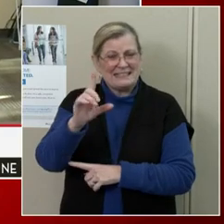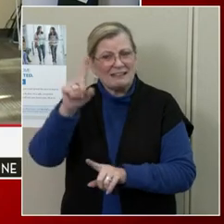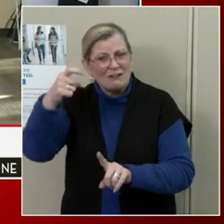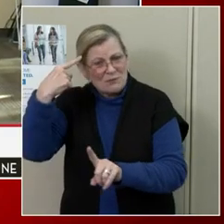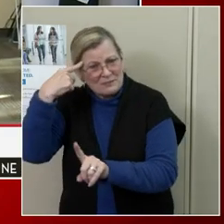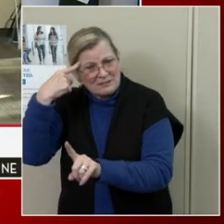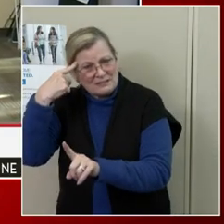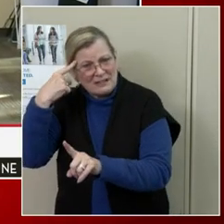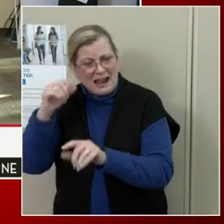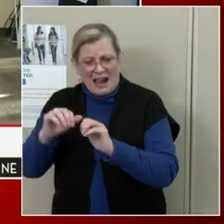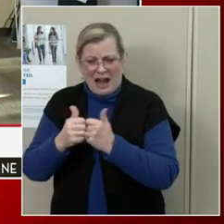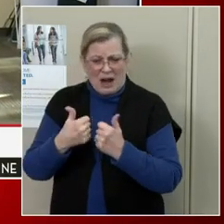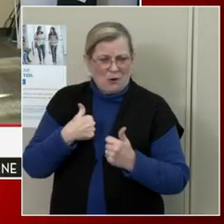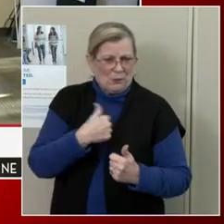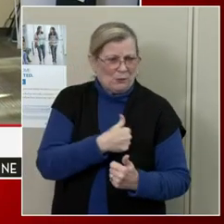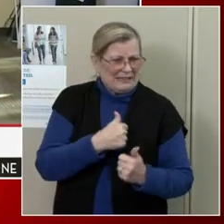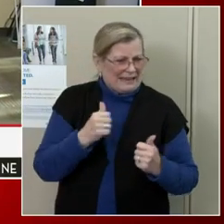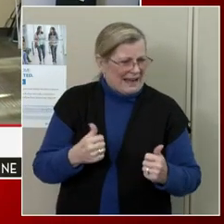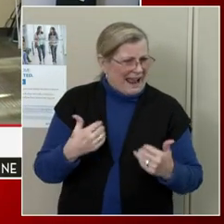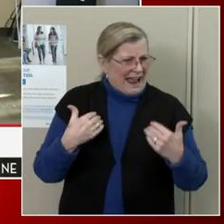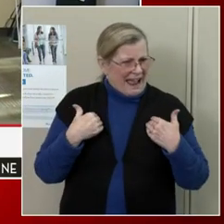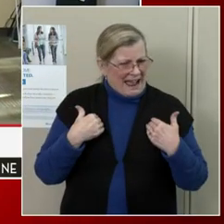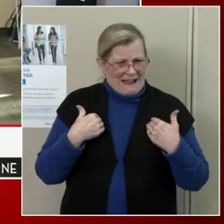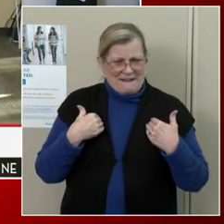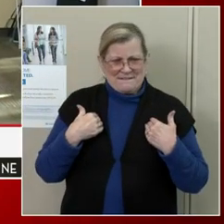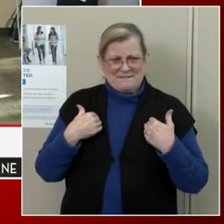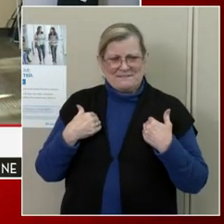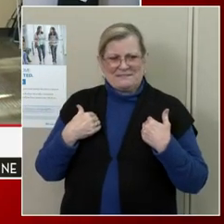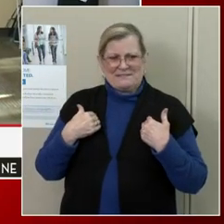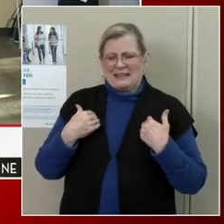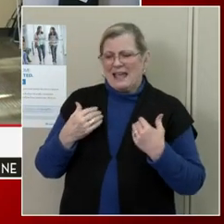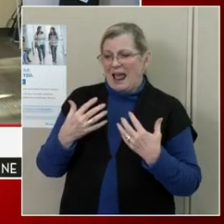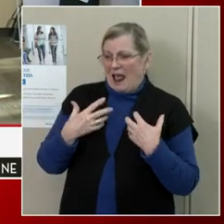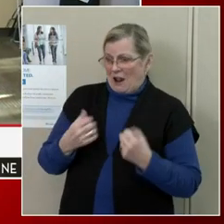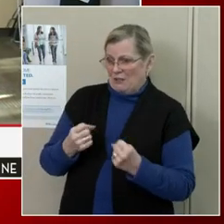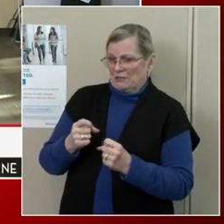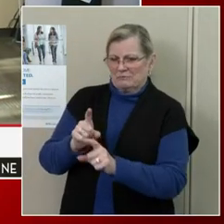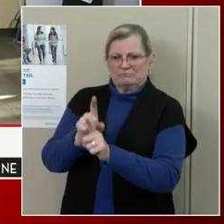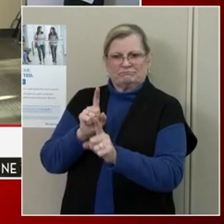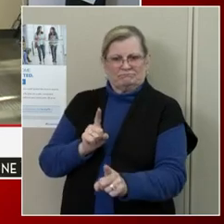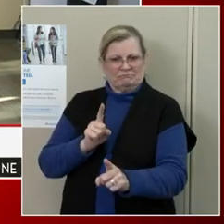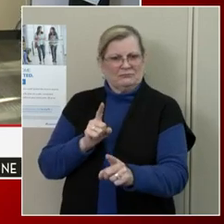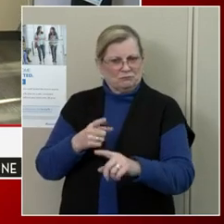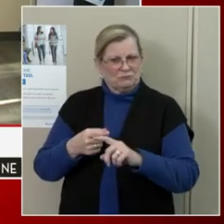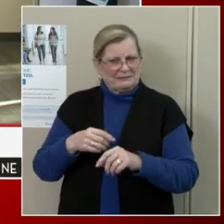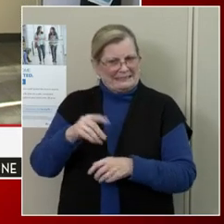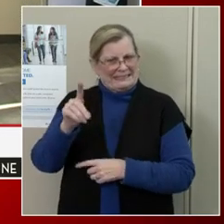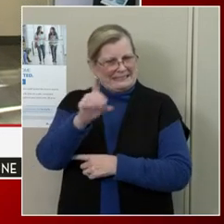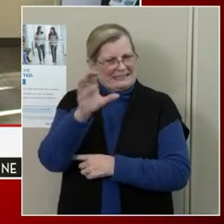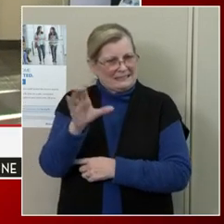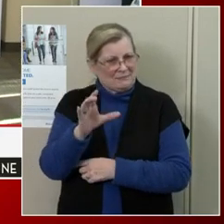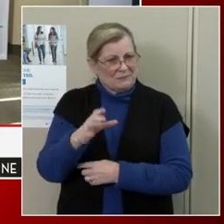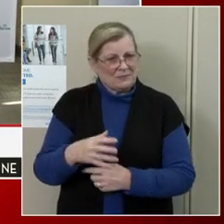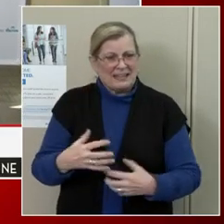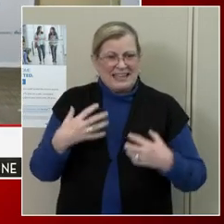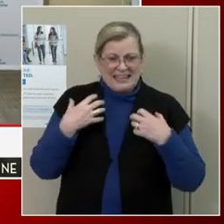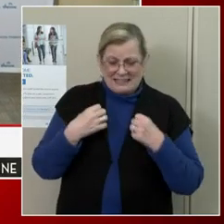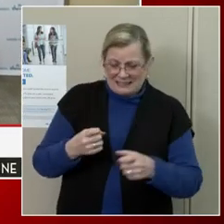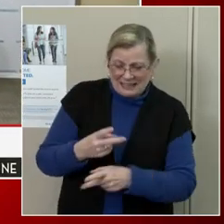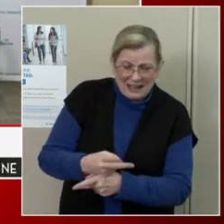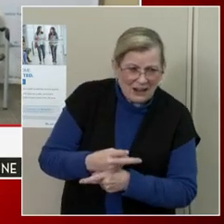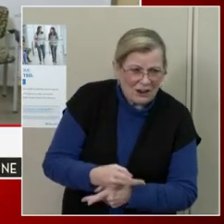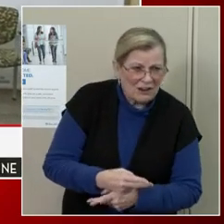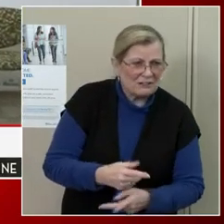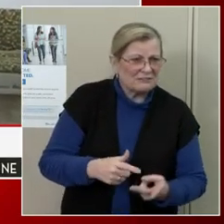healthy people in DC. And you're so right in saying that that includes health care, but it includes everything that